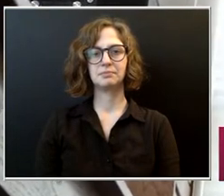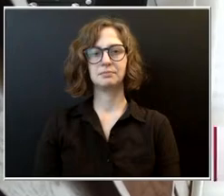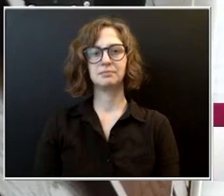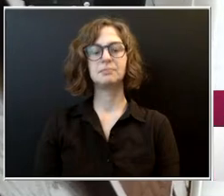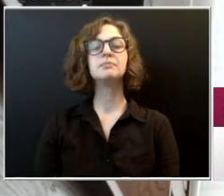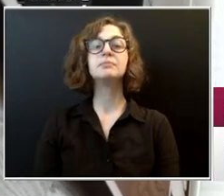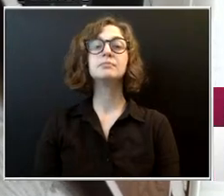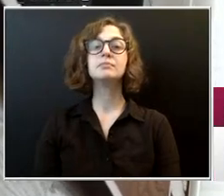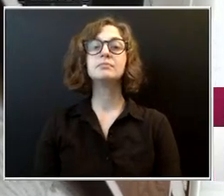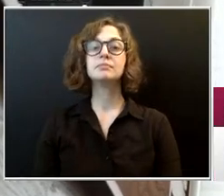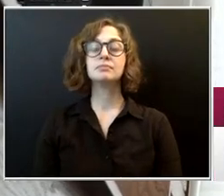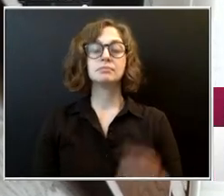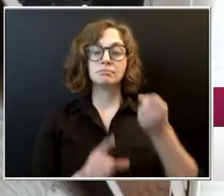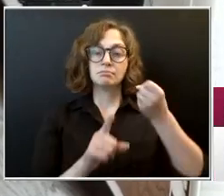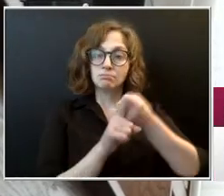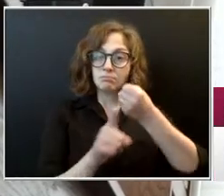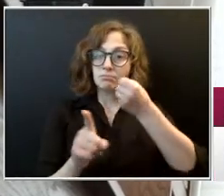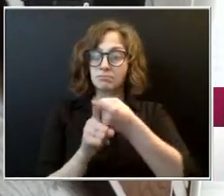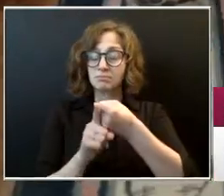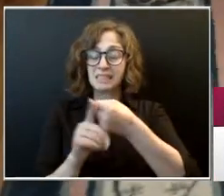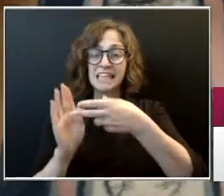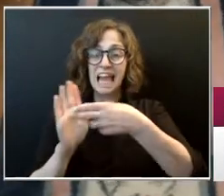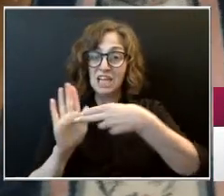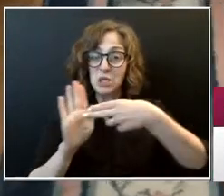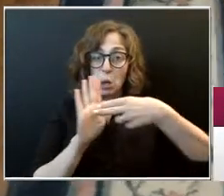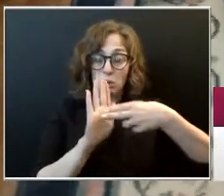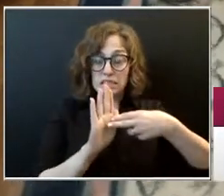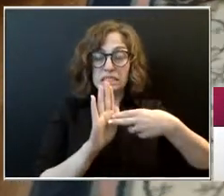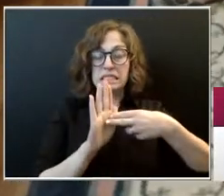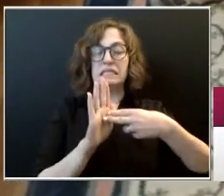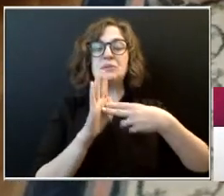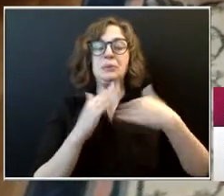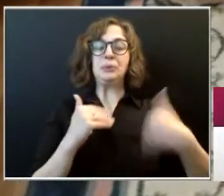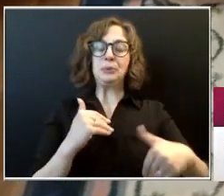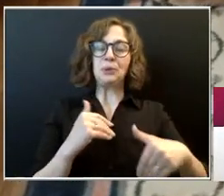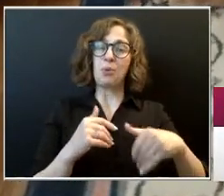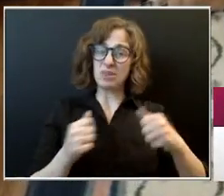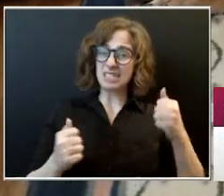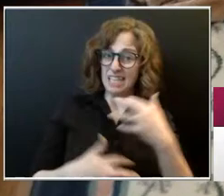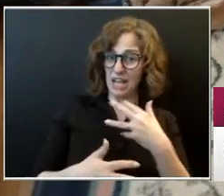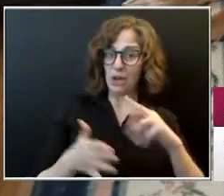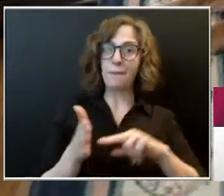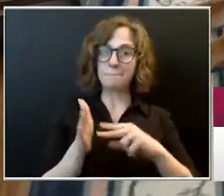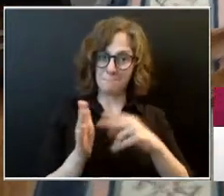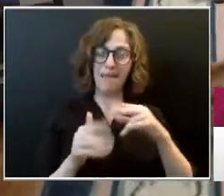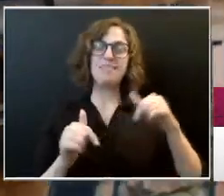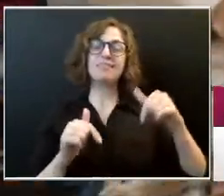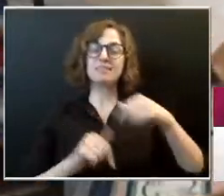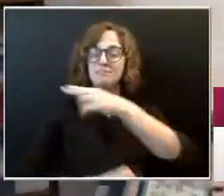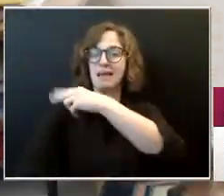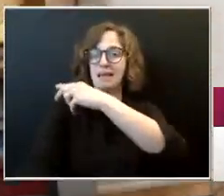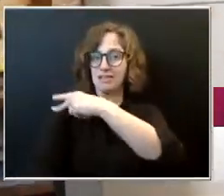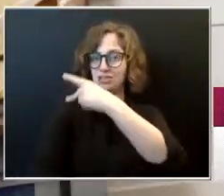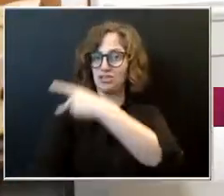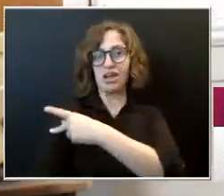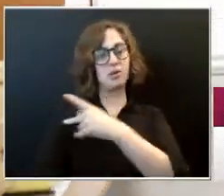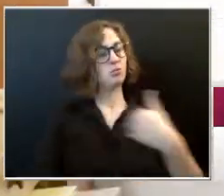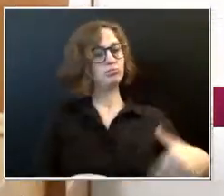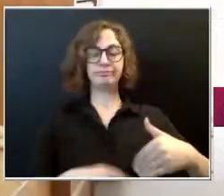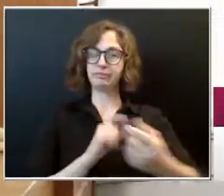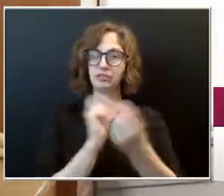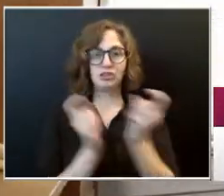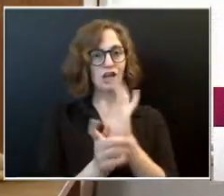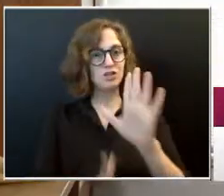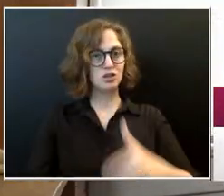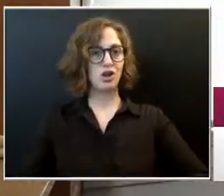Back-to-back diagnoses led this patient to make some serious life changes. On today's All Things Heart, we show you the workouts